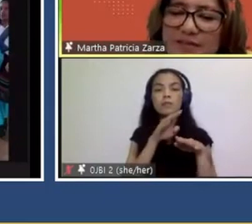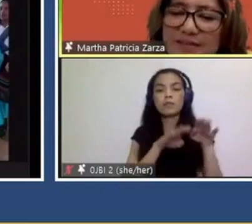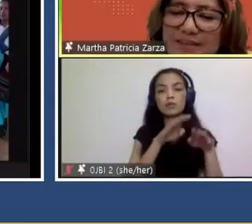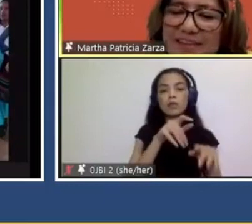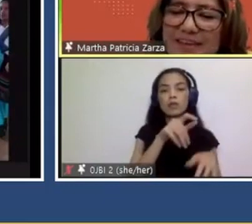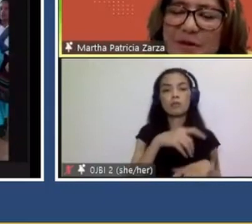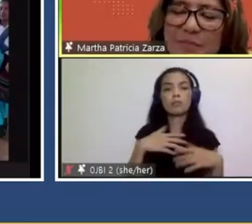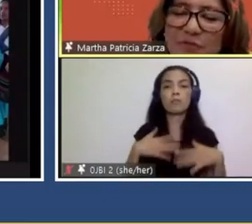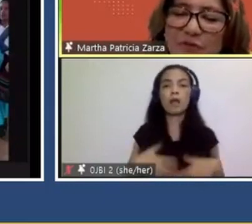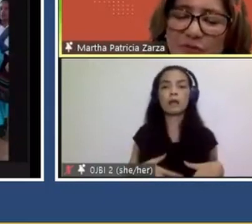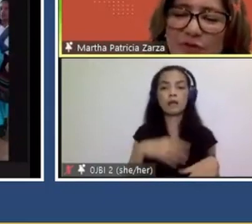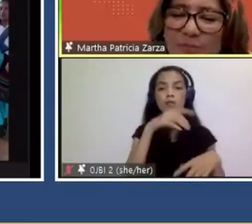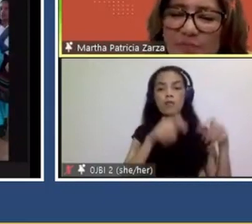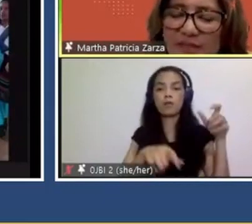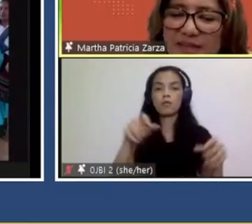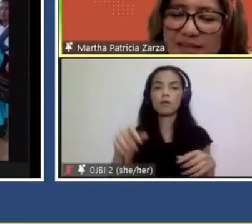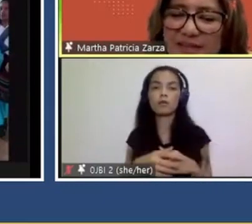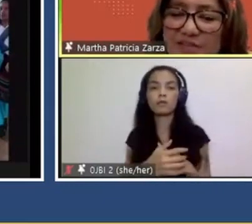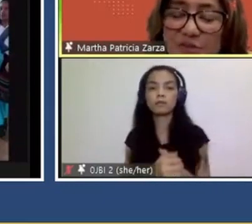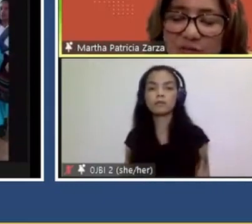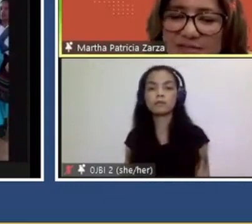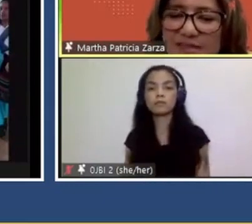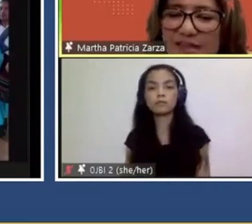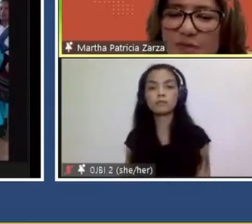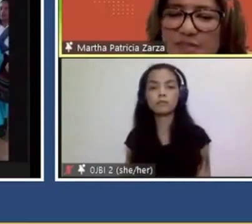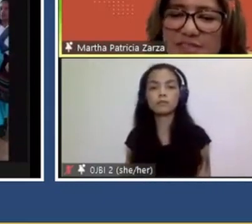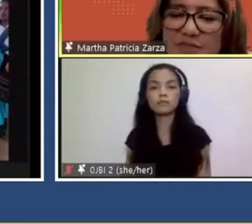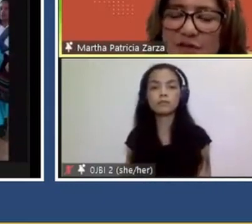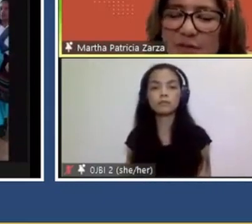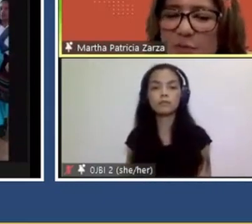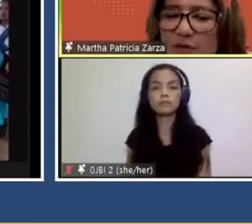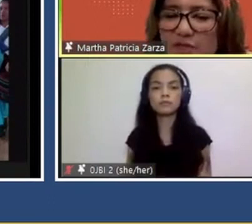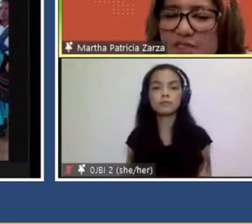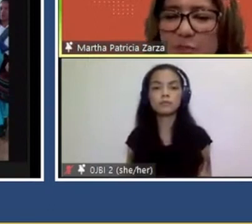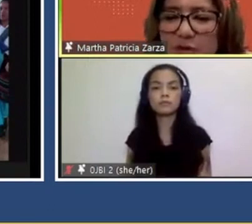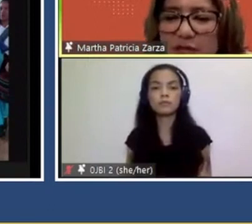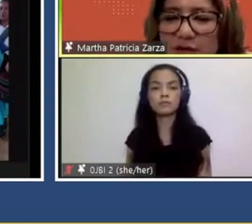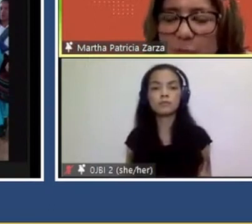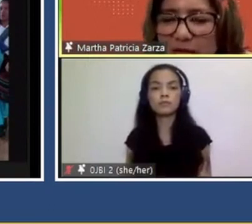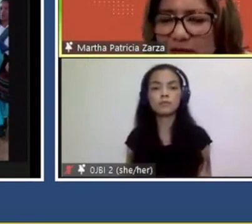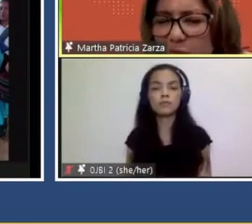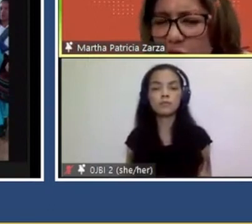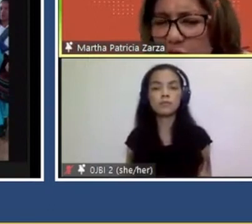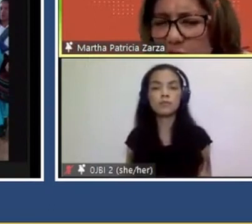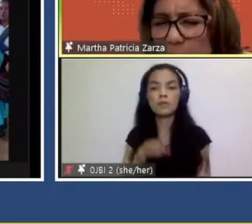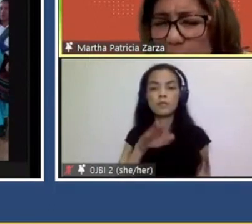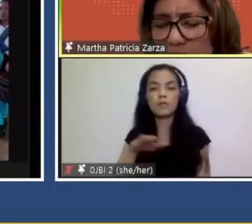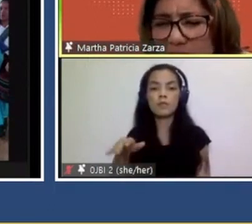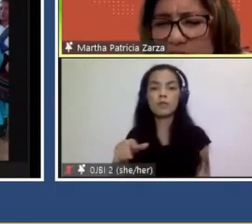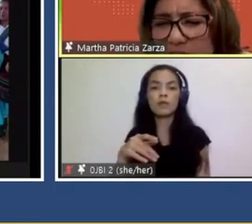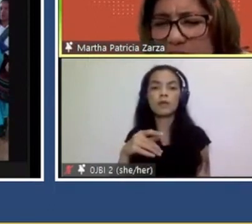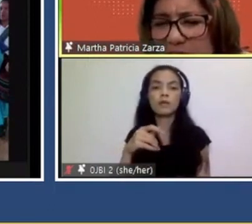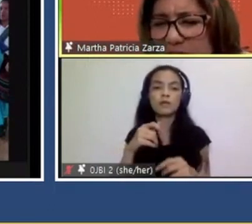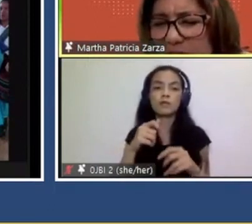stuff that for the students, it was easy for them to make, for example, the comal. We called